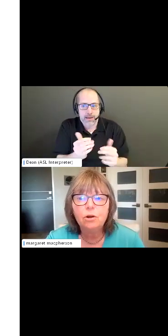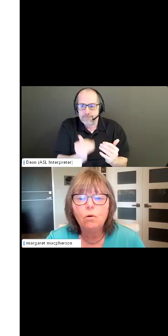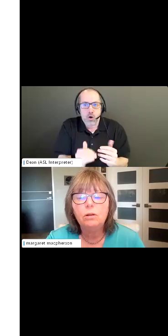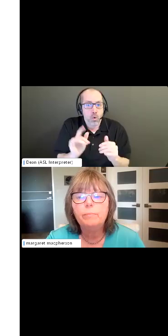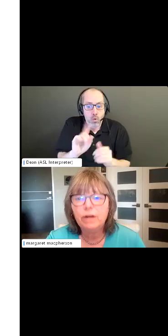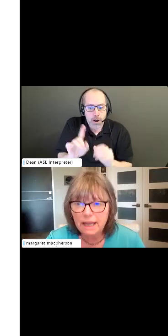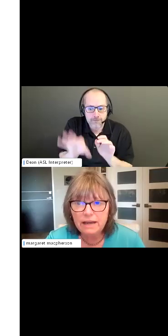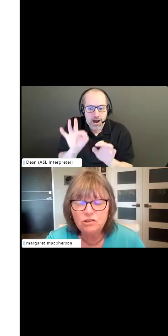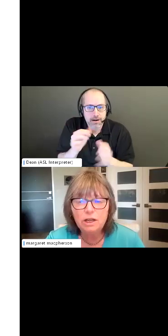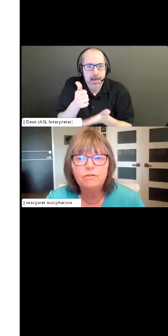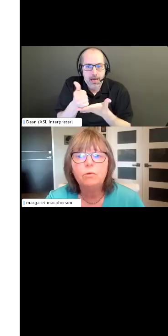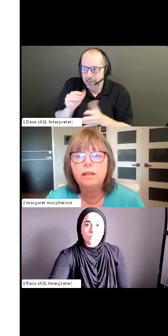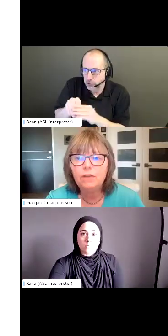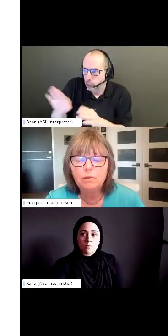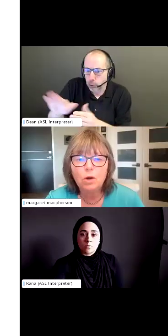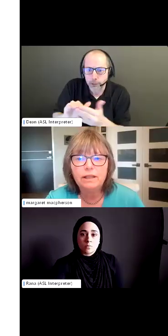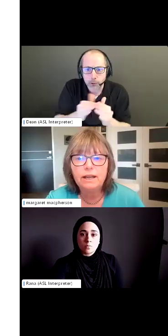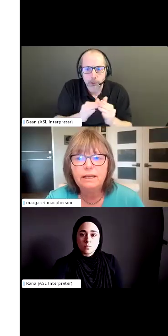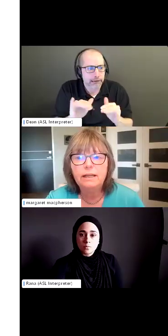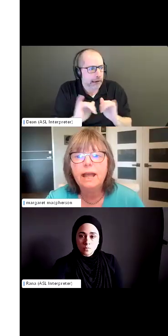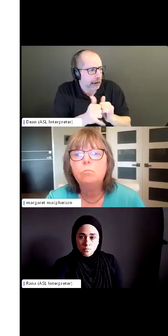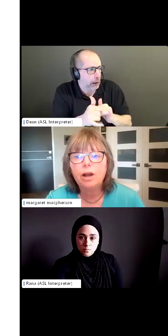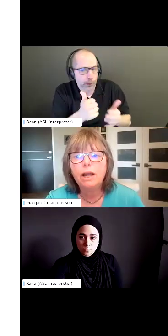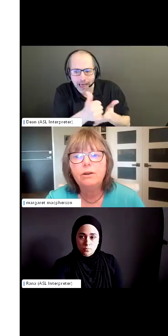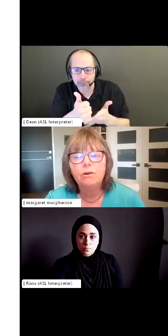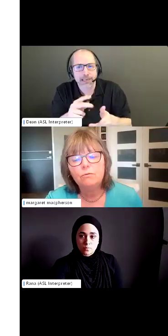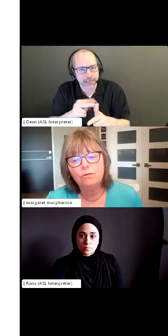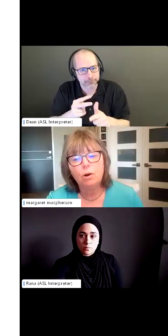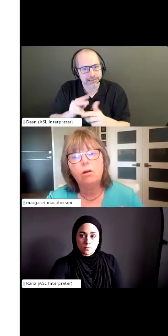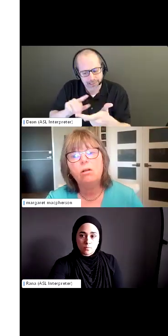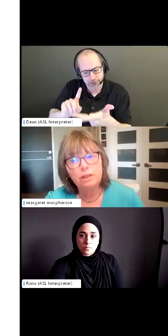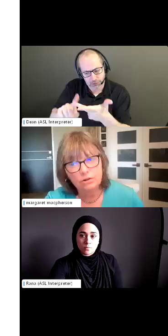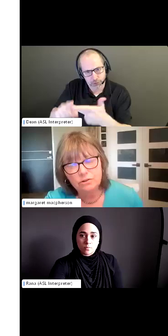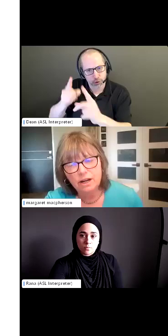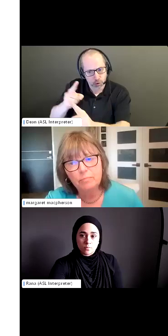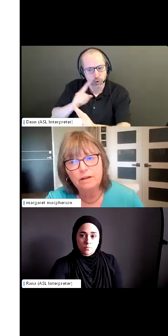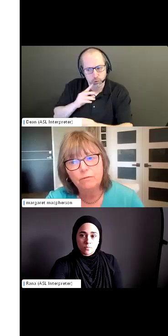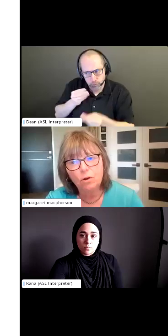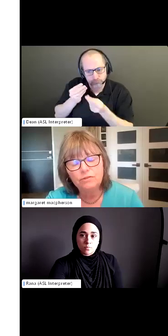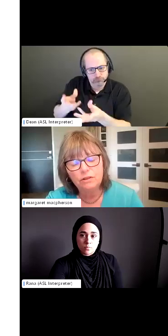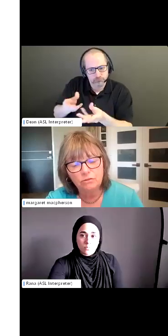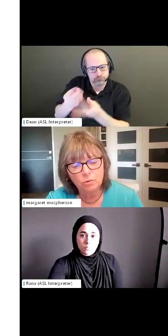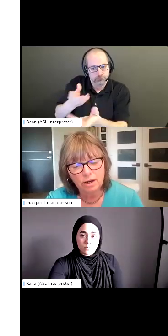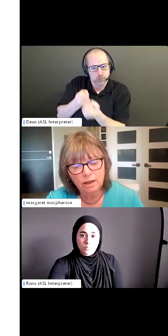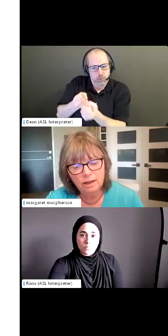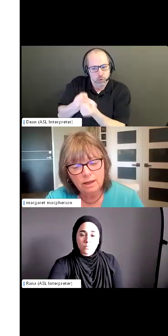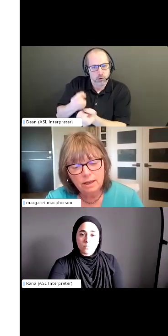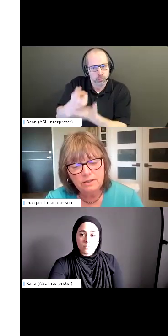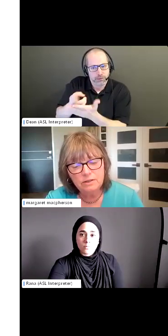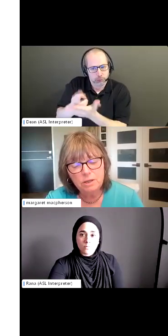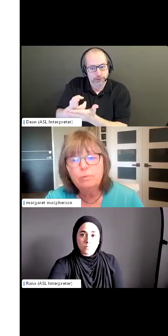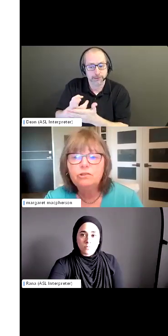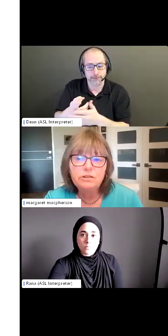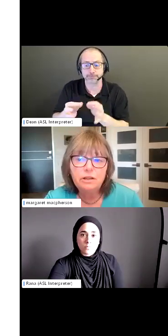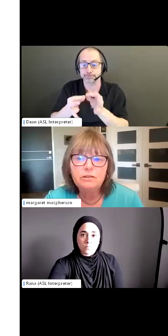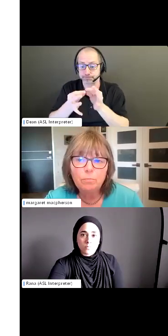that third goal about engaging everyone, giving them what they need. And what I know from all the years that I've been involved in this work